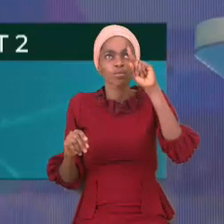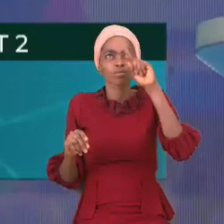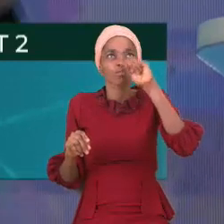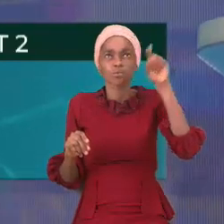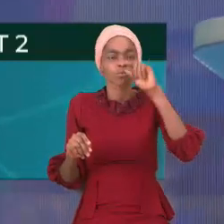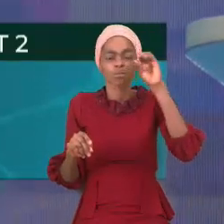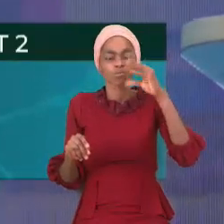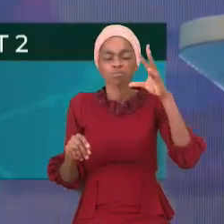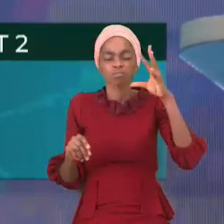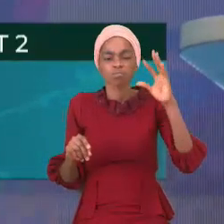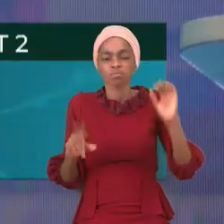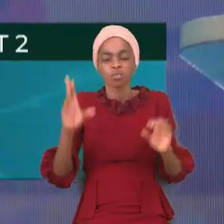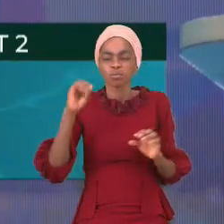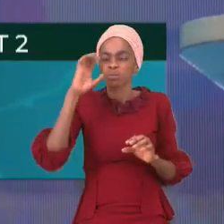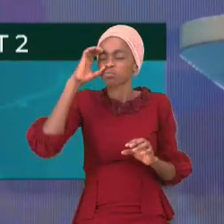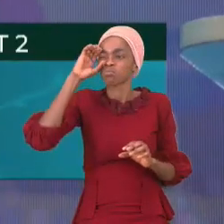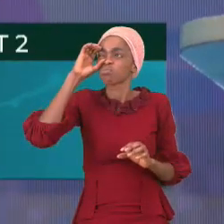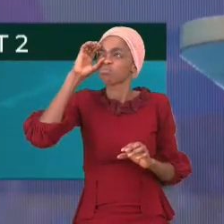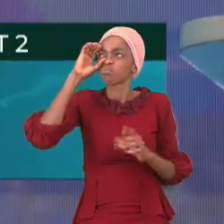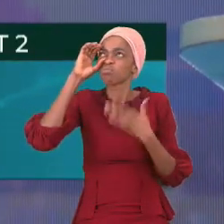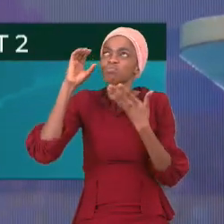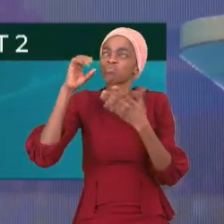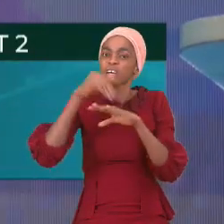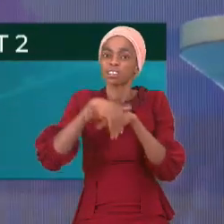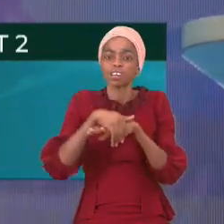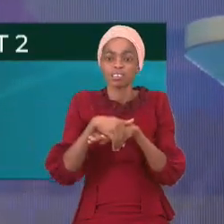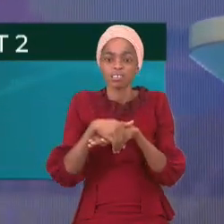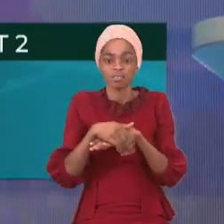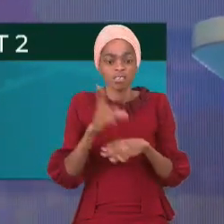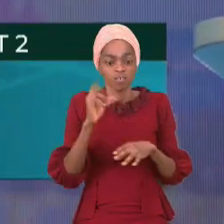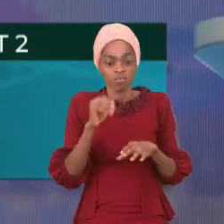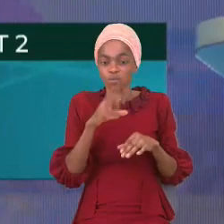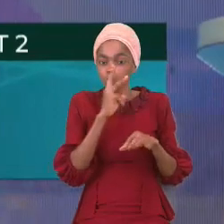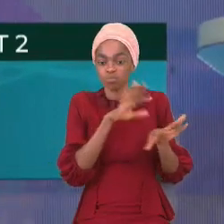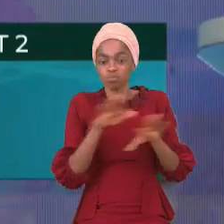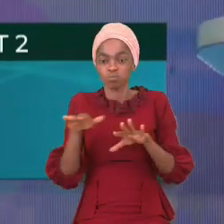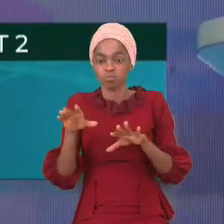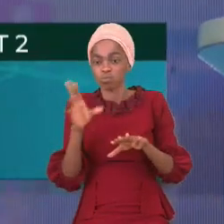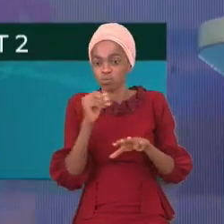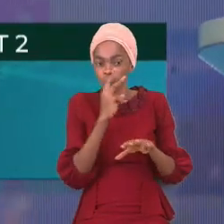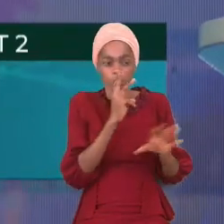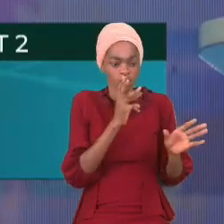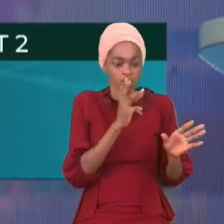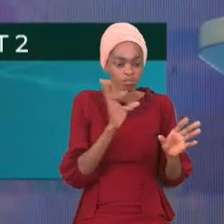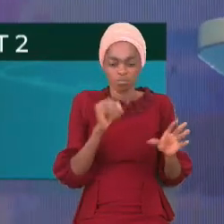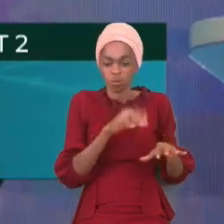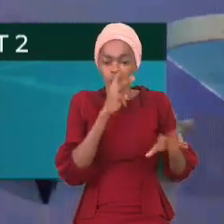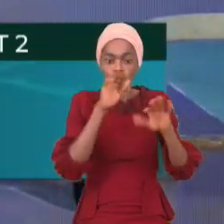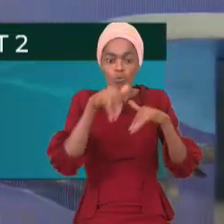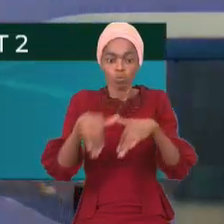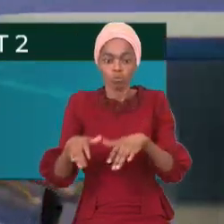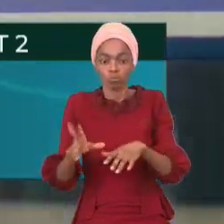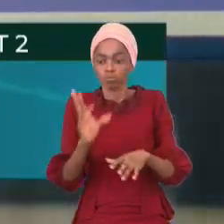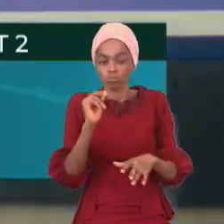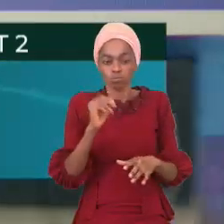sky, no moon at night, no sea, no water, no ocean, no